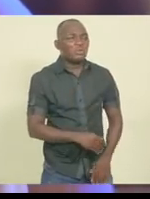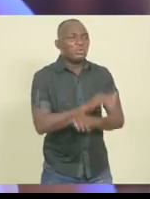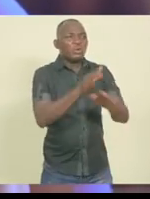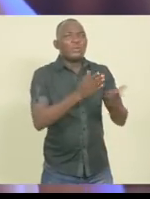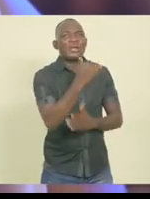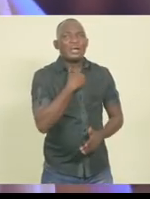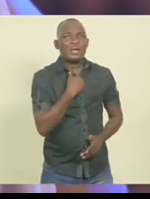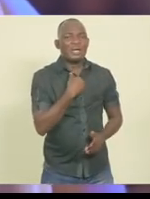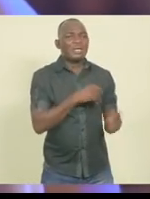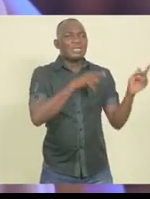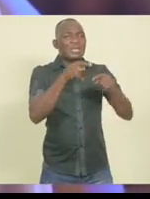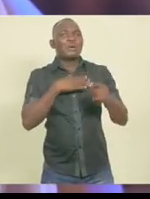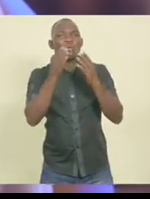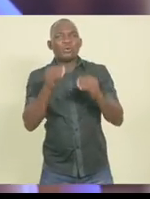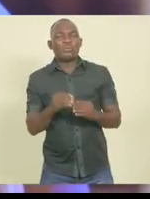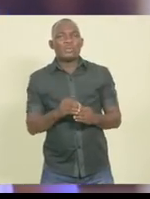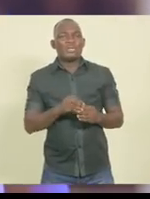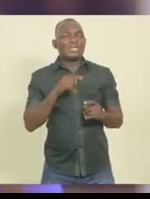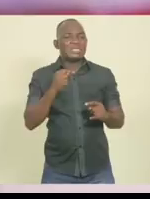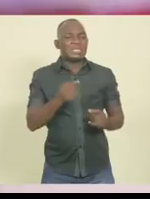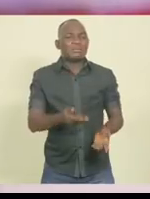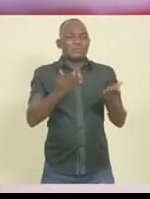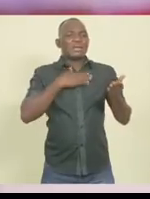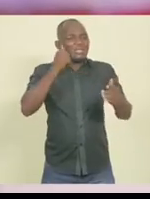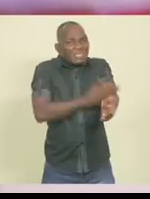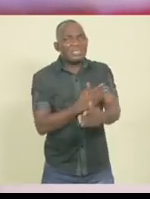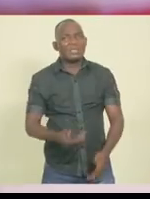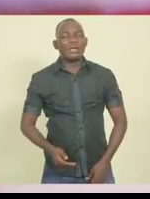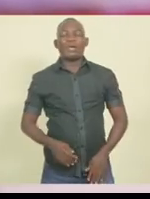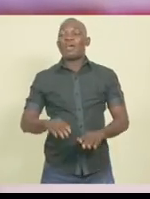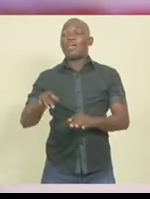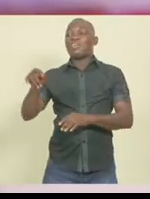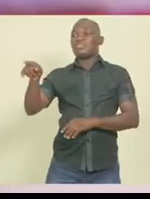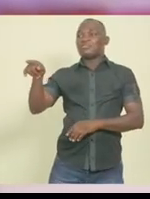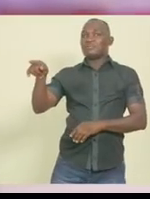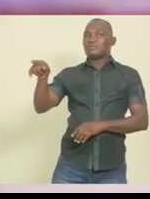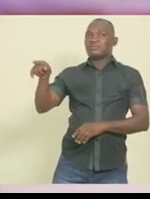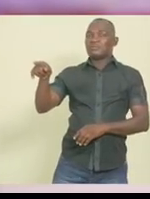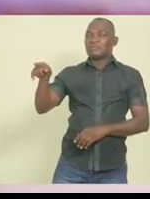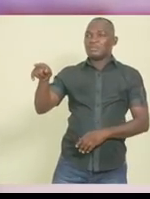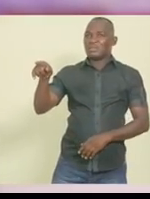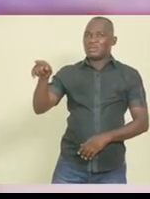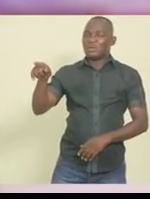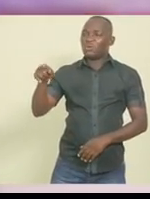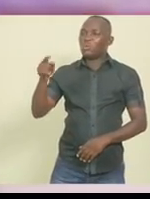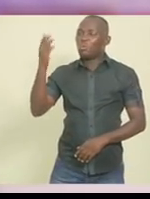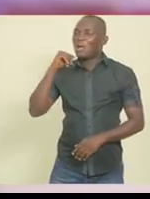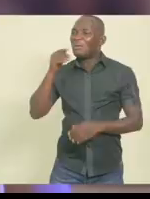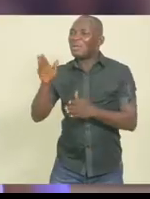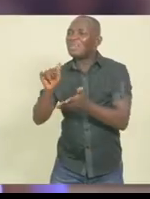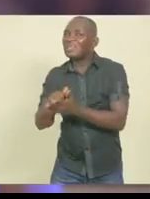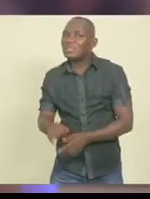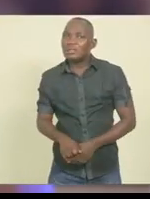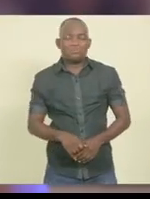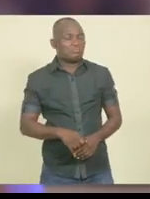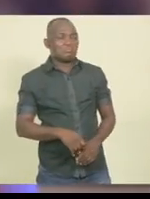no right to come into my home and try and raise my own son. Koko, when last did you allow that boy out of that room?